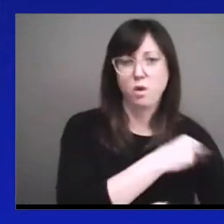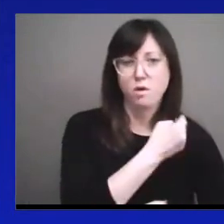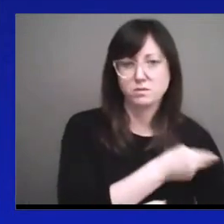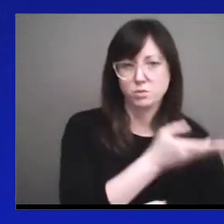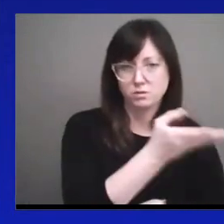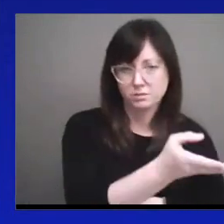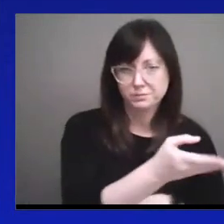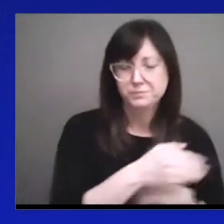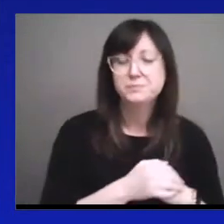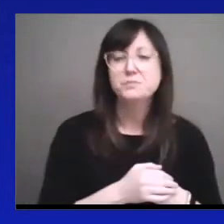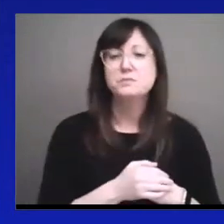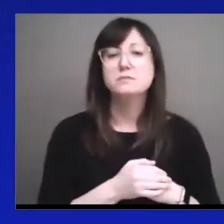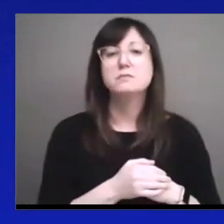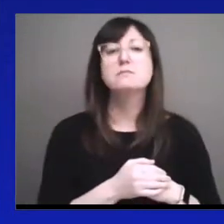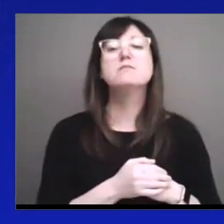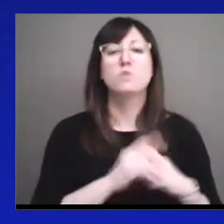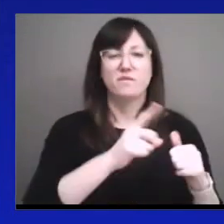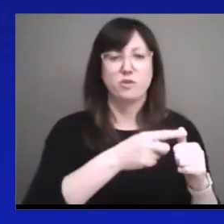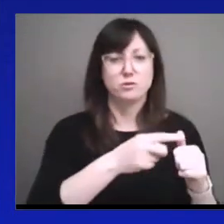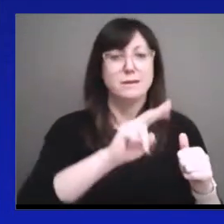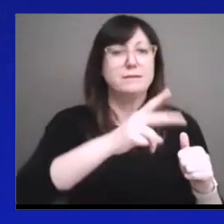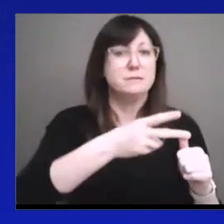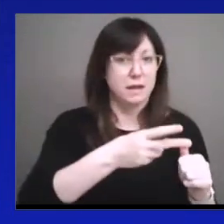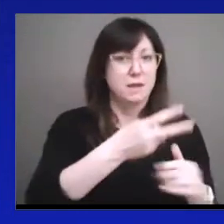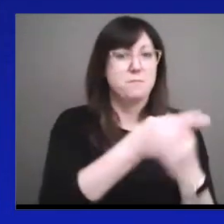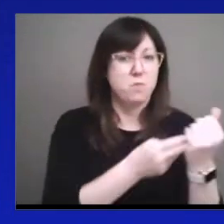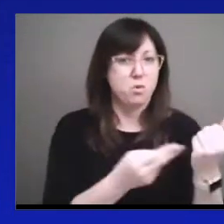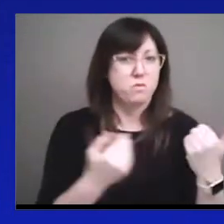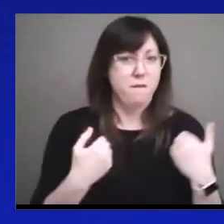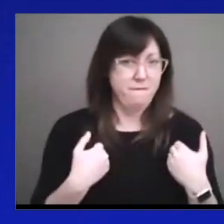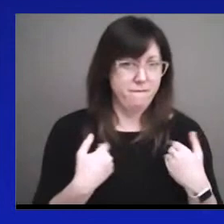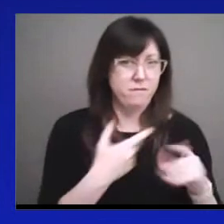Now they've received their second dose.